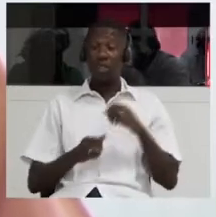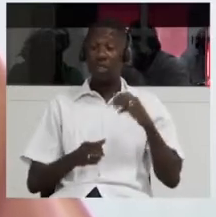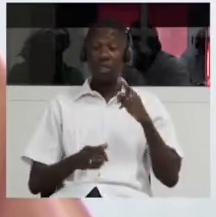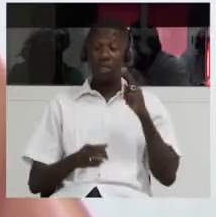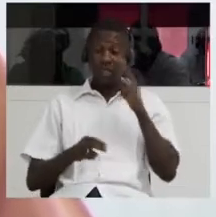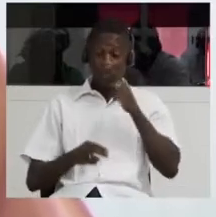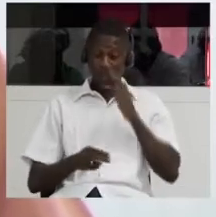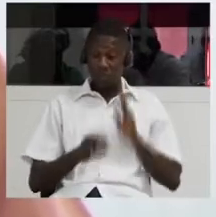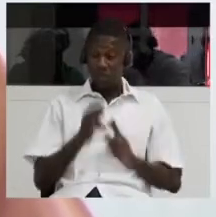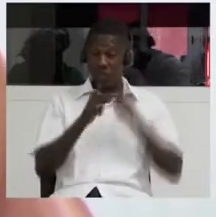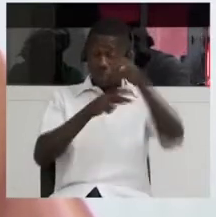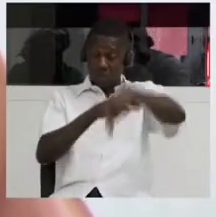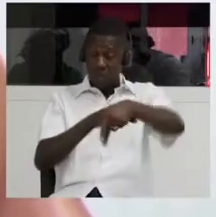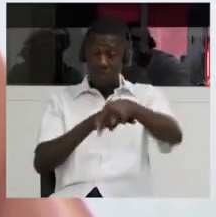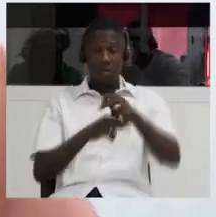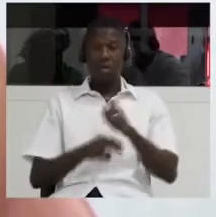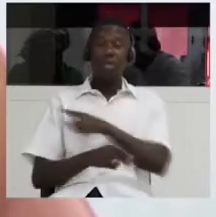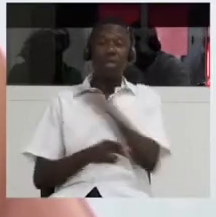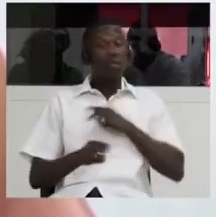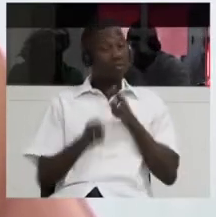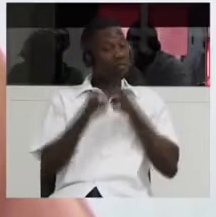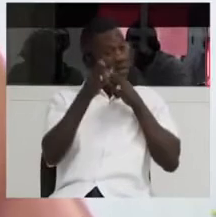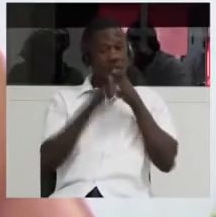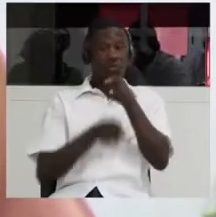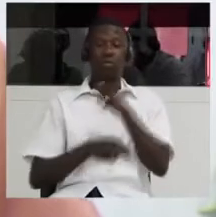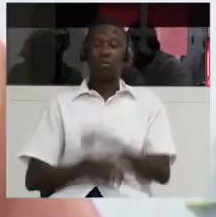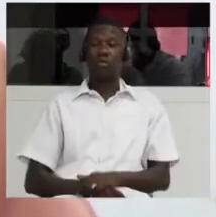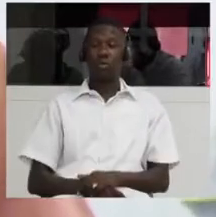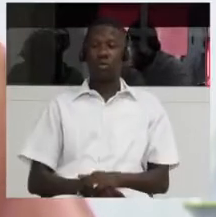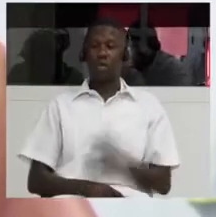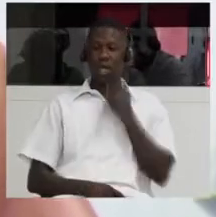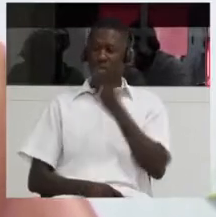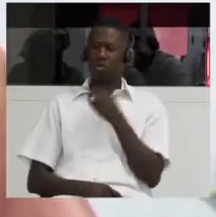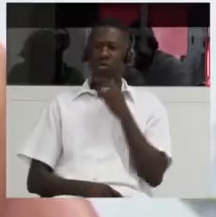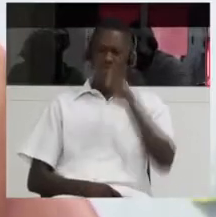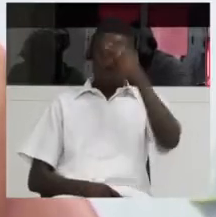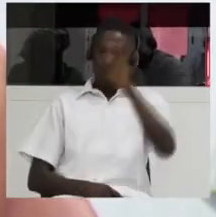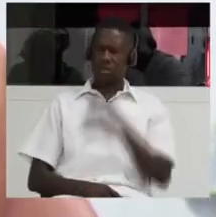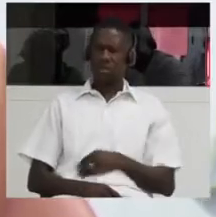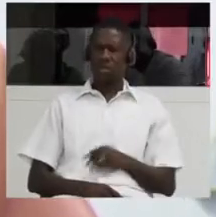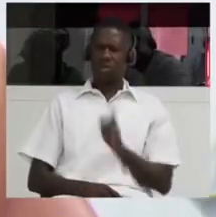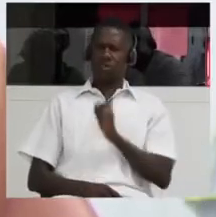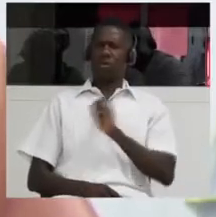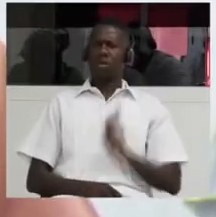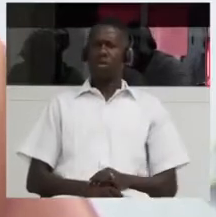you. So I then asked the boy, so now what? He was even annoyed. He wanted to